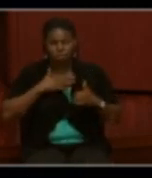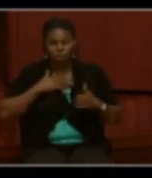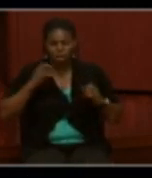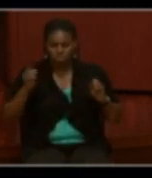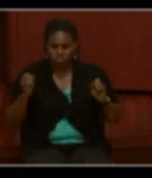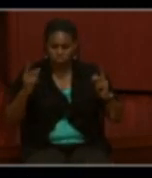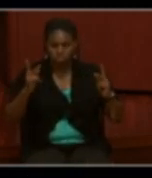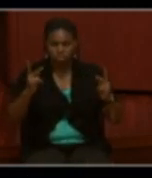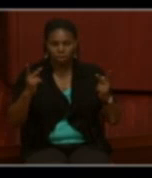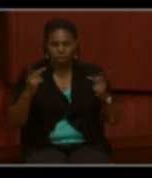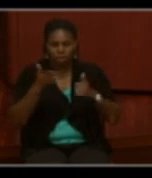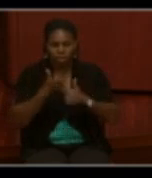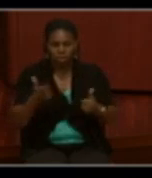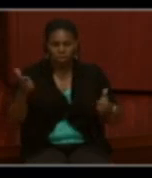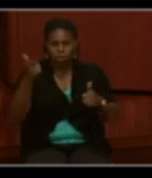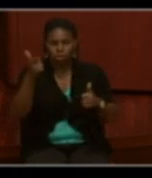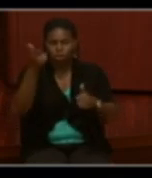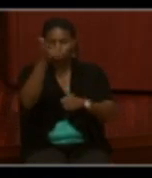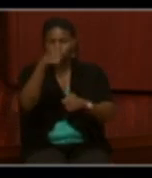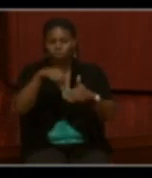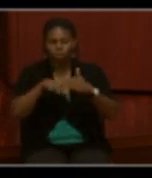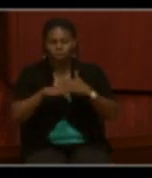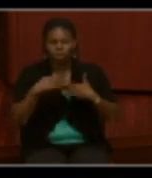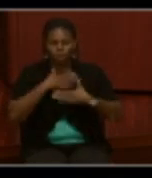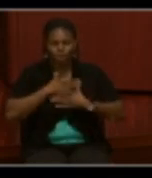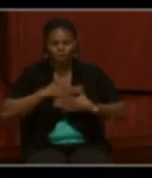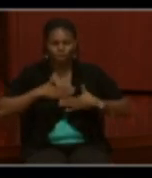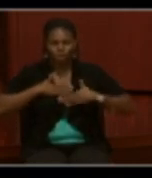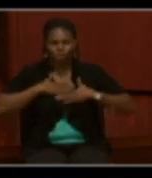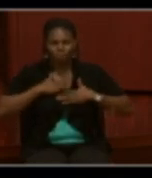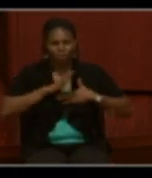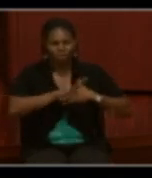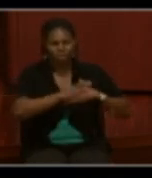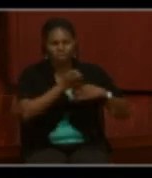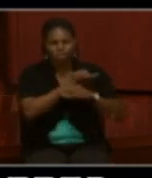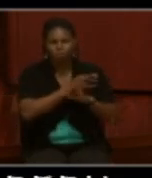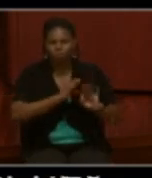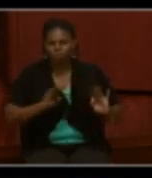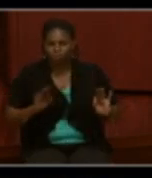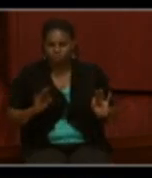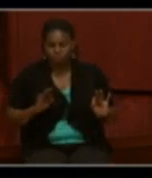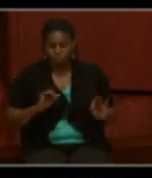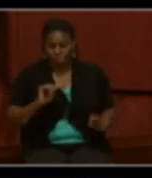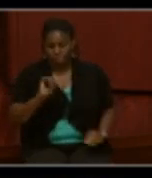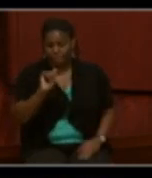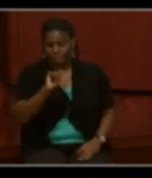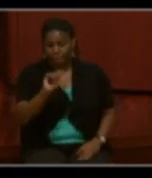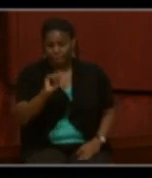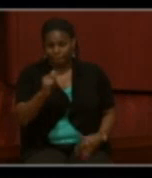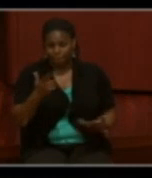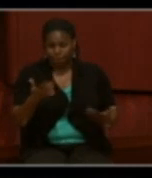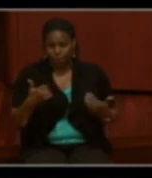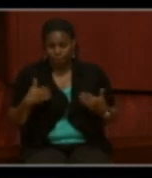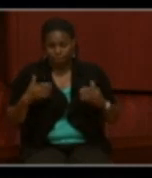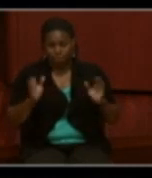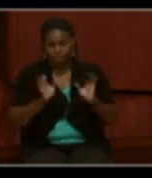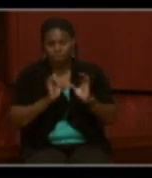as executor in the enjoyment of his freedom. Alfred caused this necessary